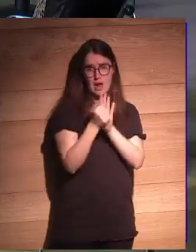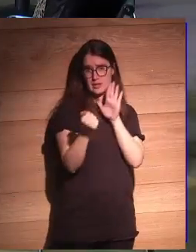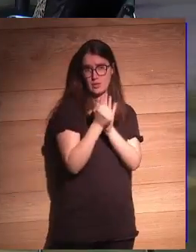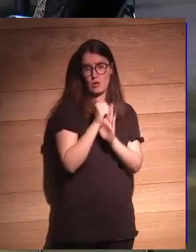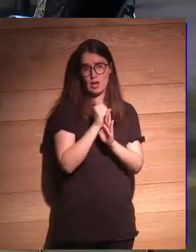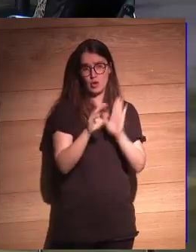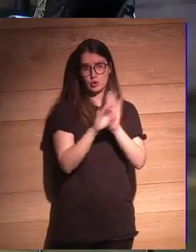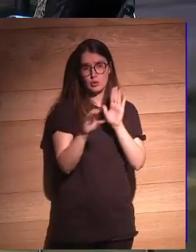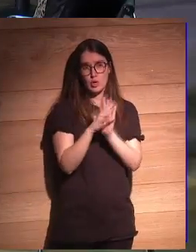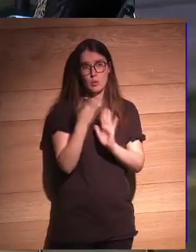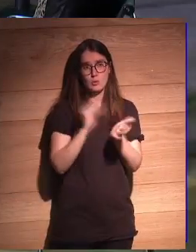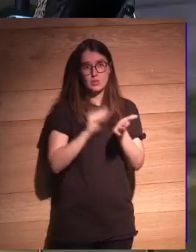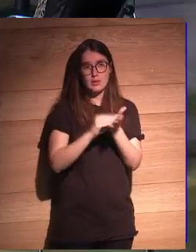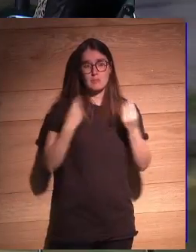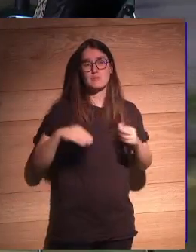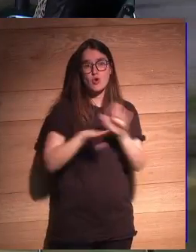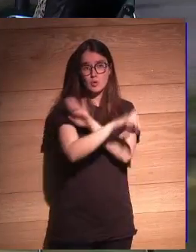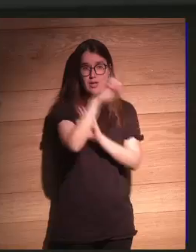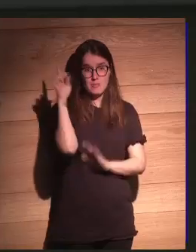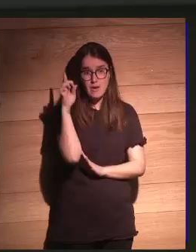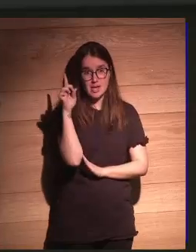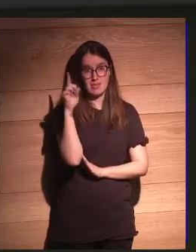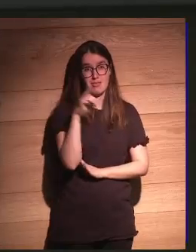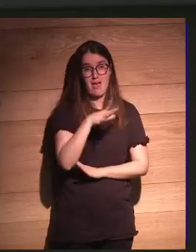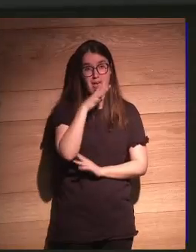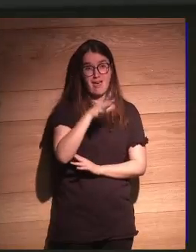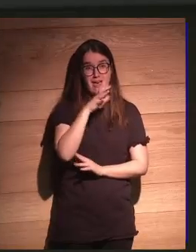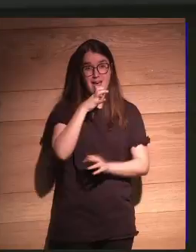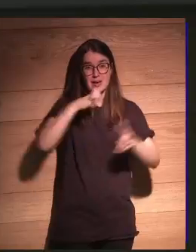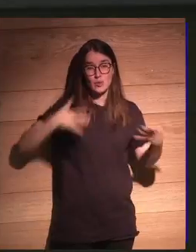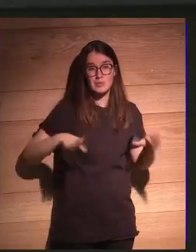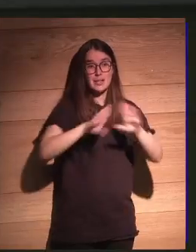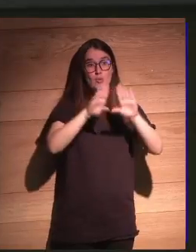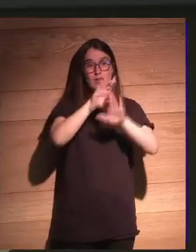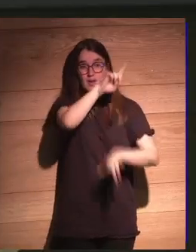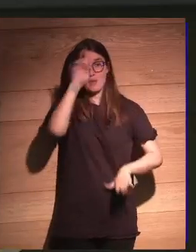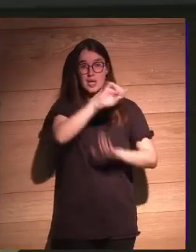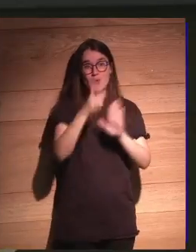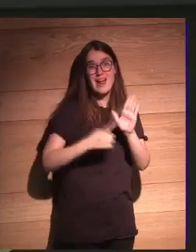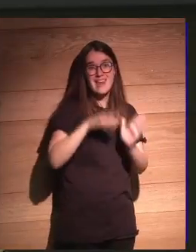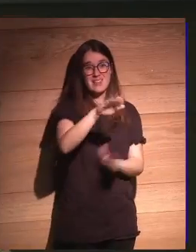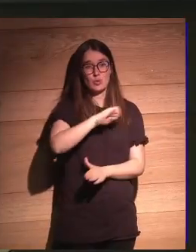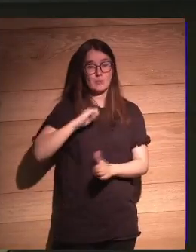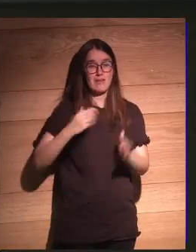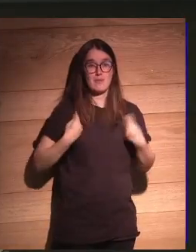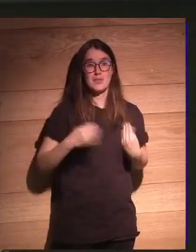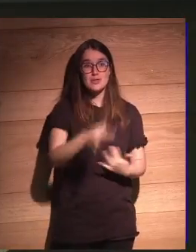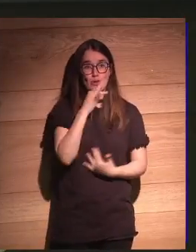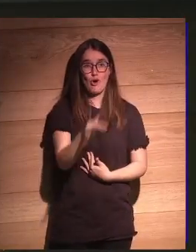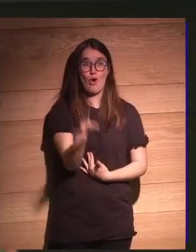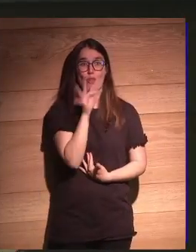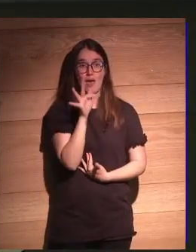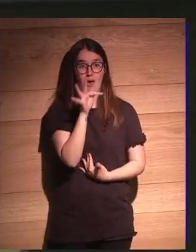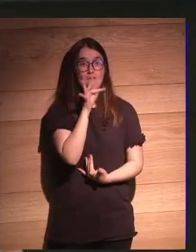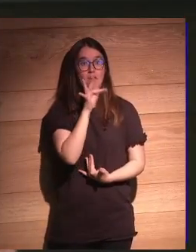the opposite of those constitution articles, like the Madrid autonomous region that right now doesn't have